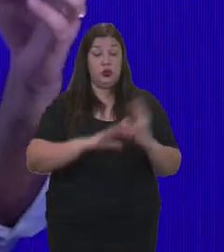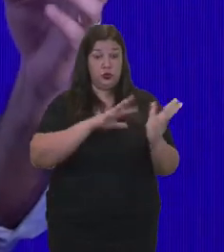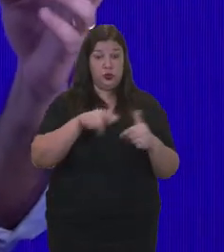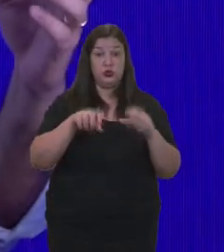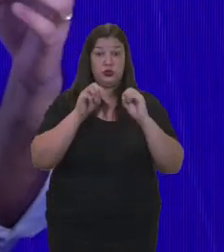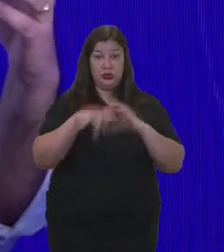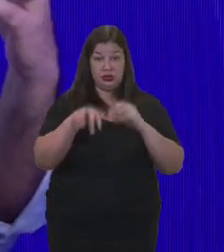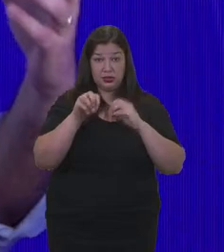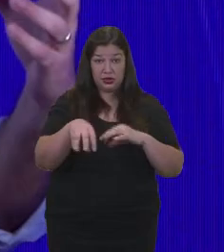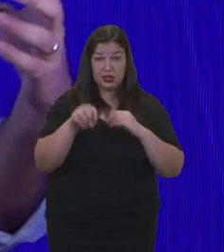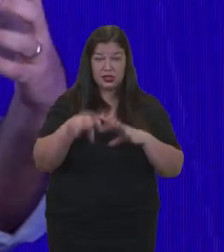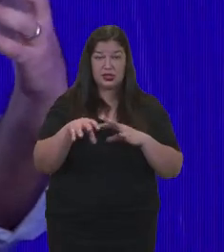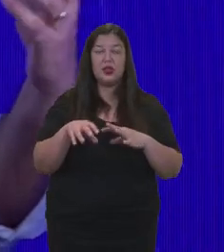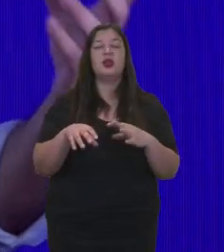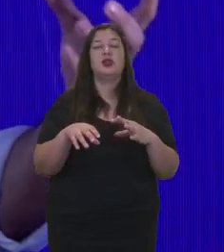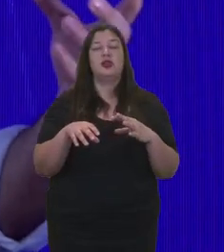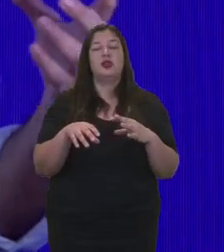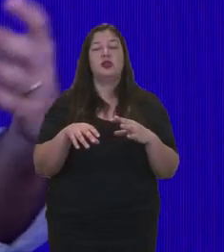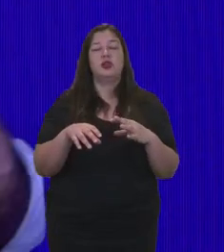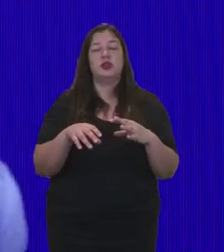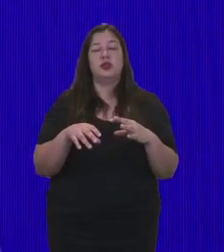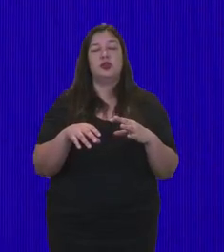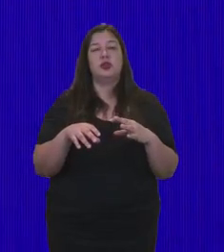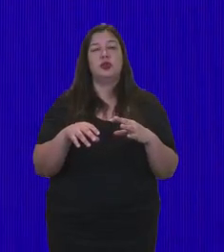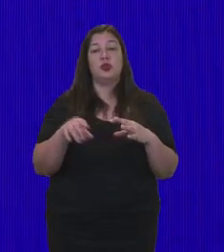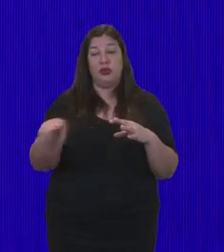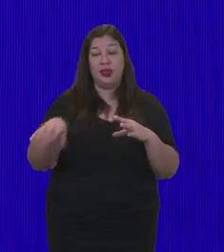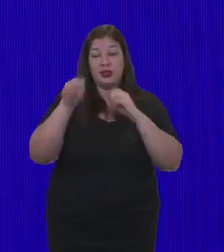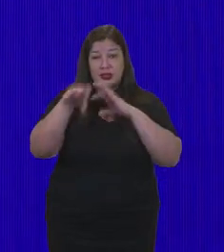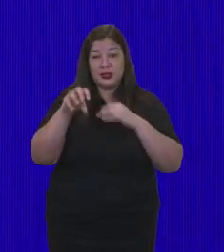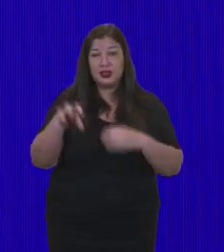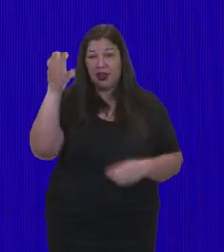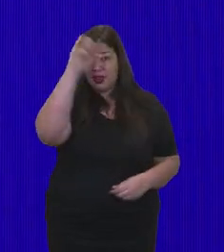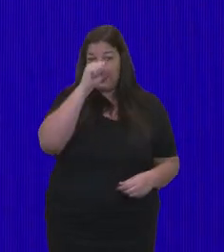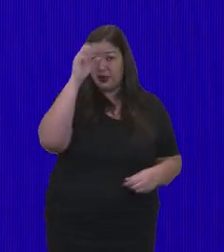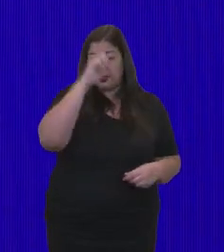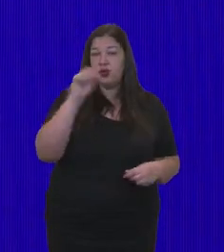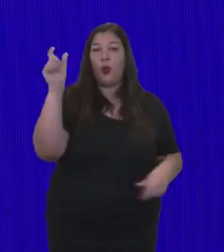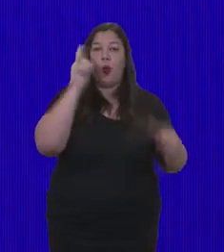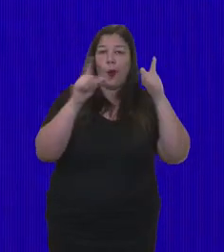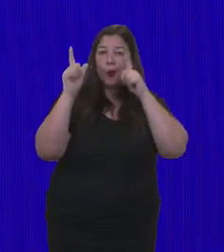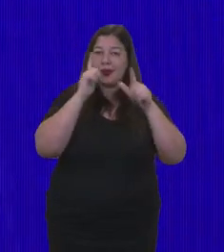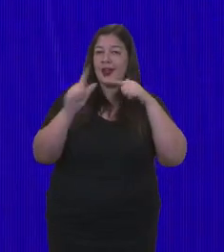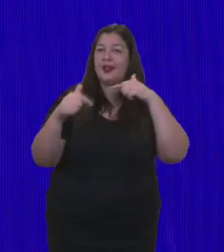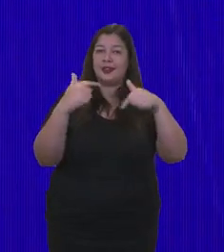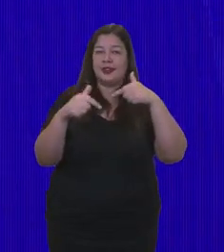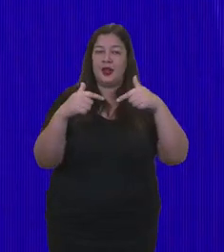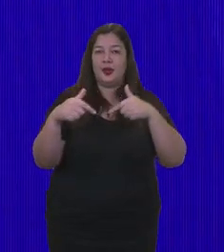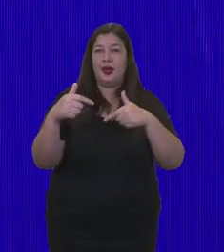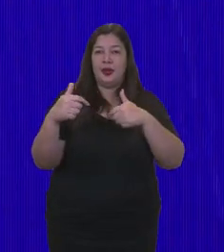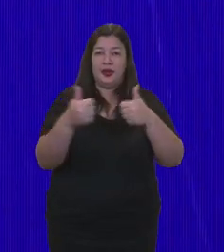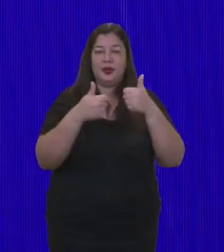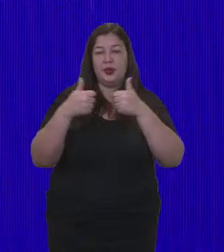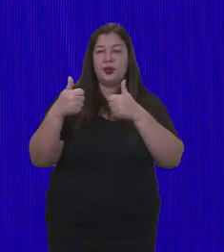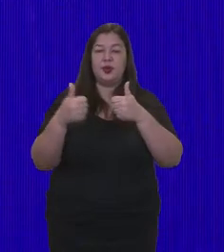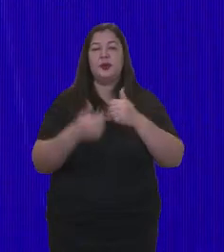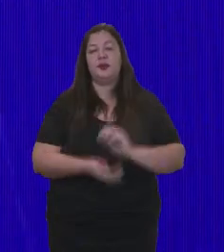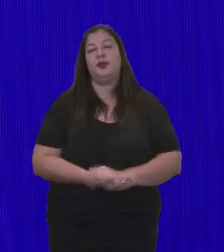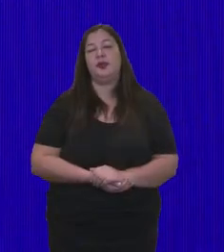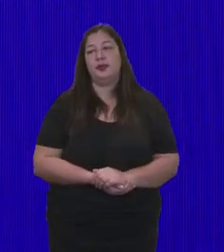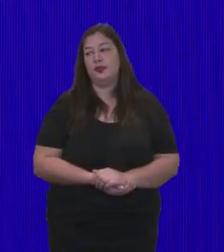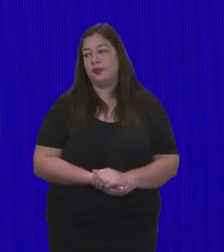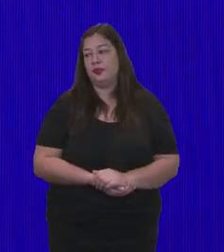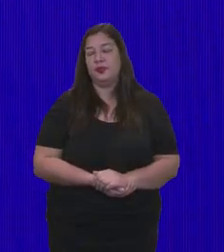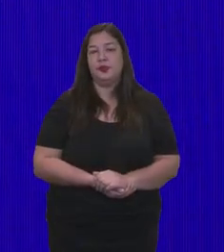We in education want to center, because education generates jobs. We want to have several initiatives,